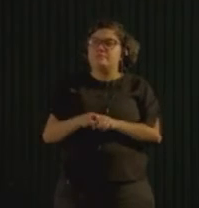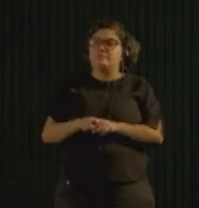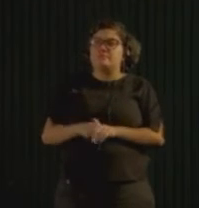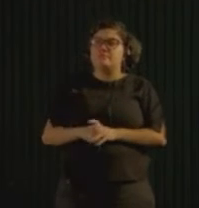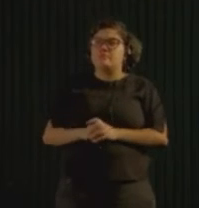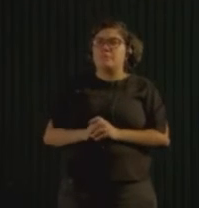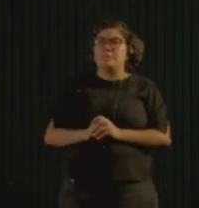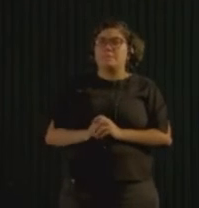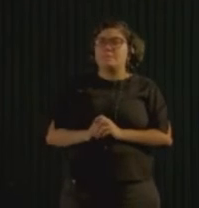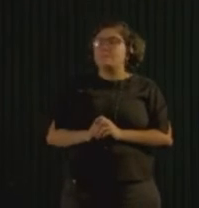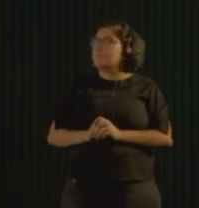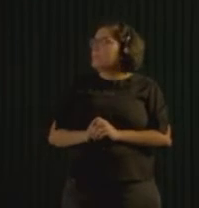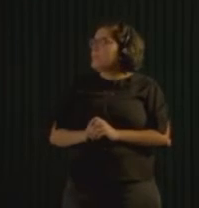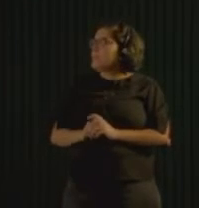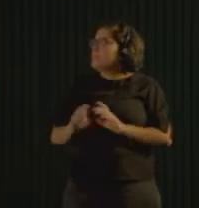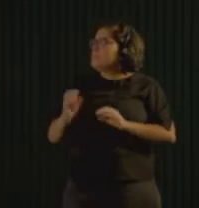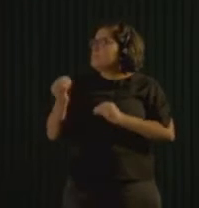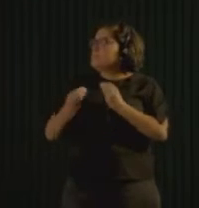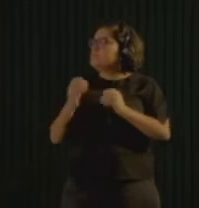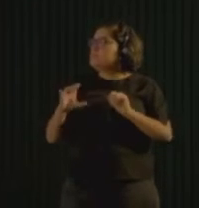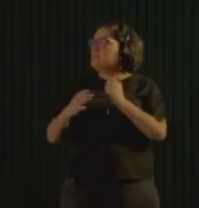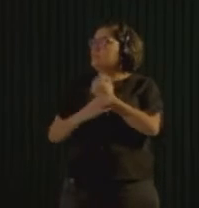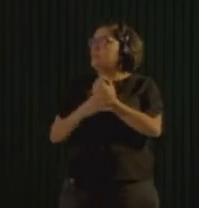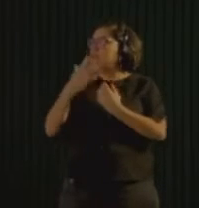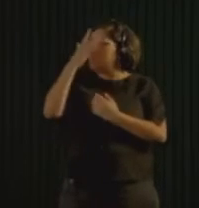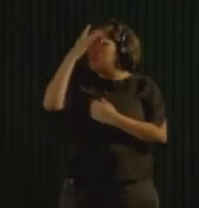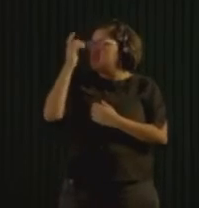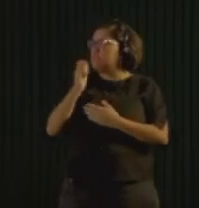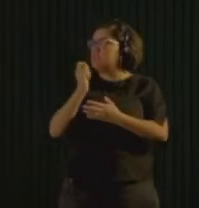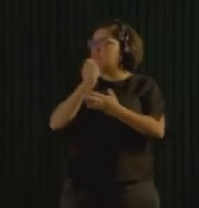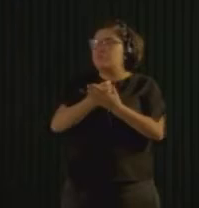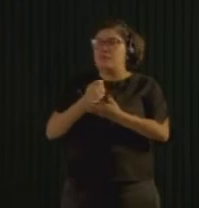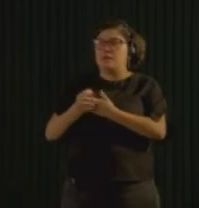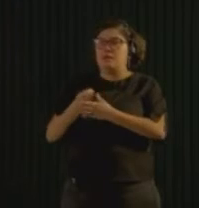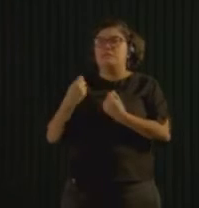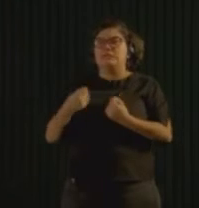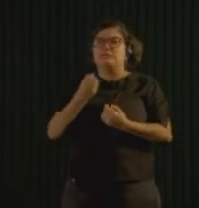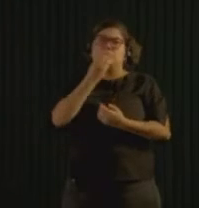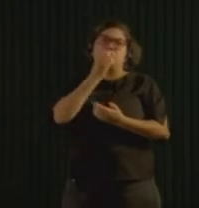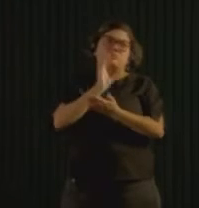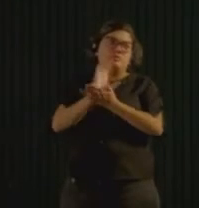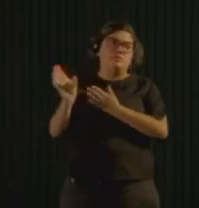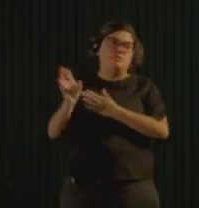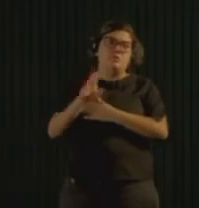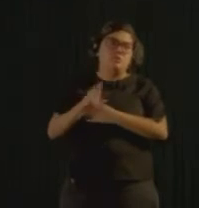a good investment for them, not just an investment in doing the right thing.